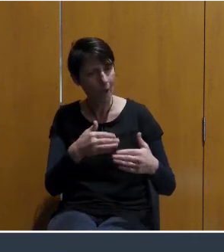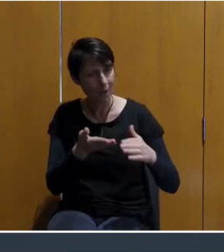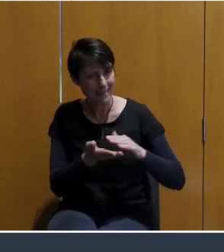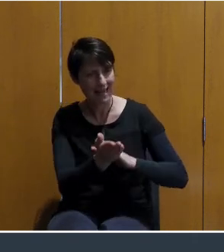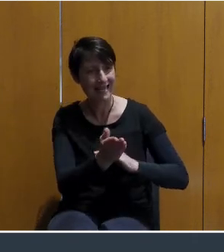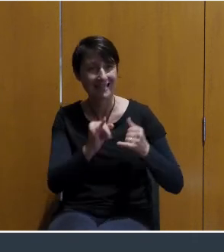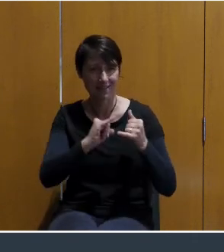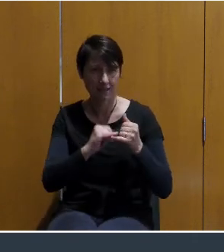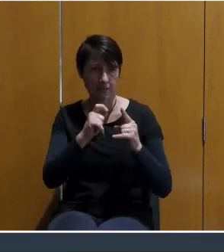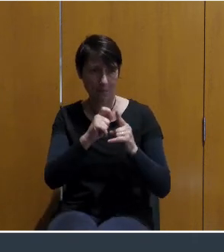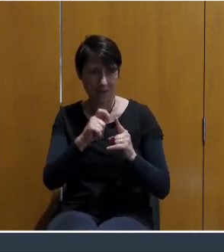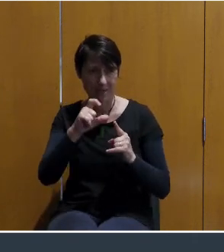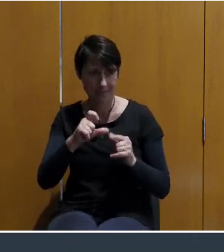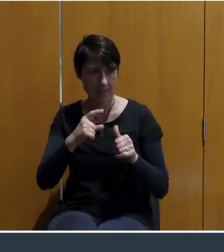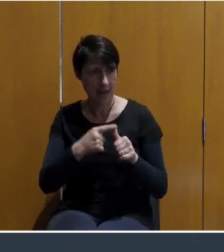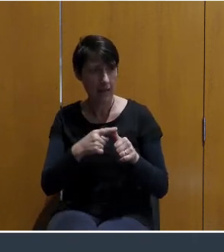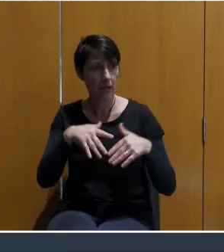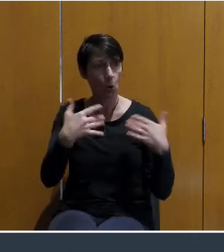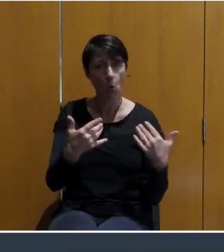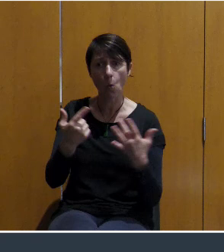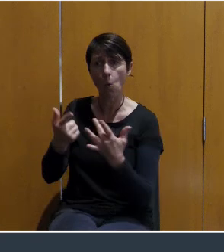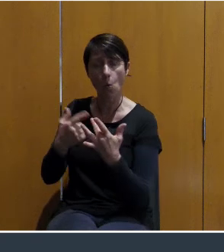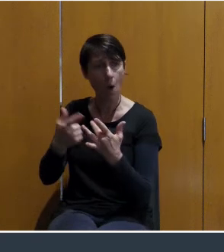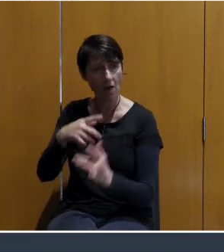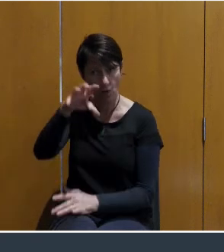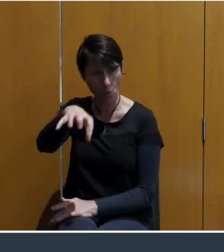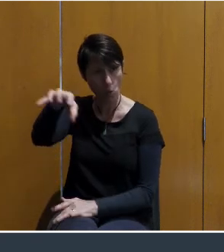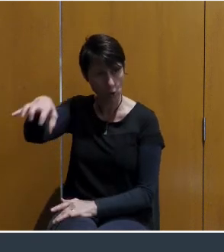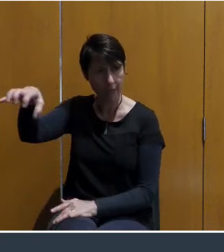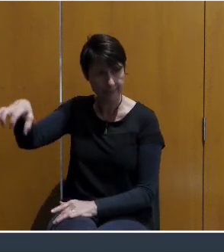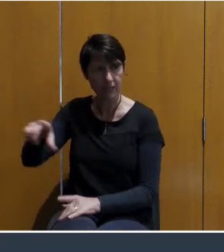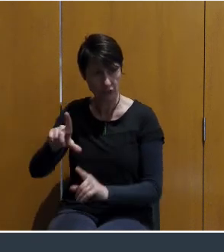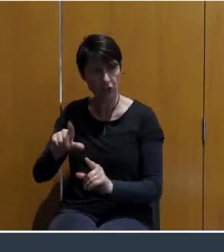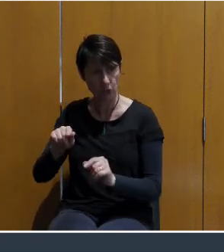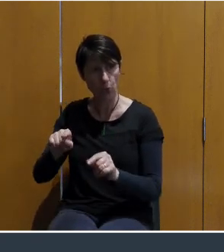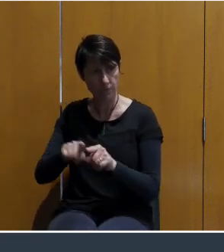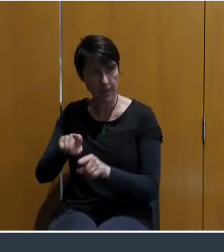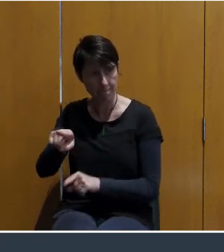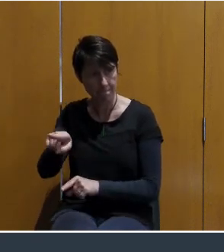well that would be the ones sort of seeking a placement for fostering?